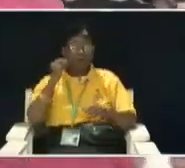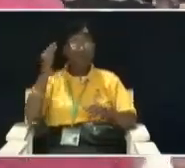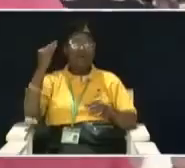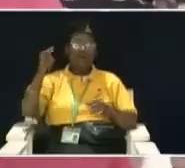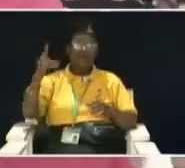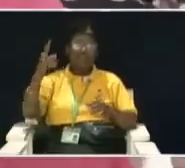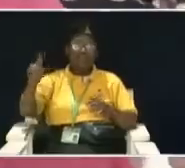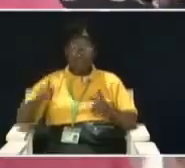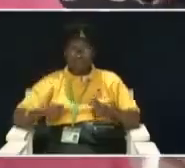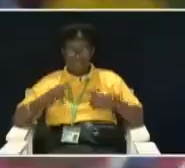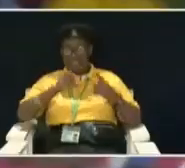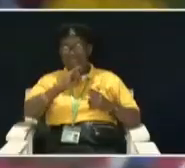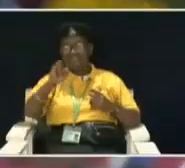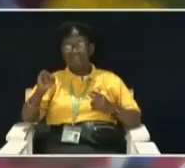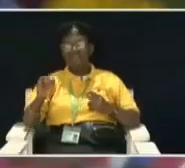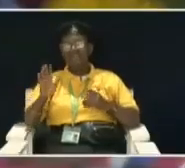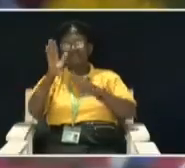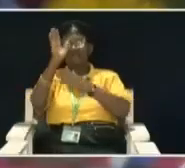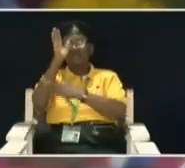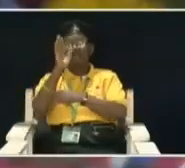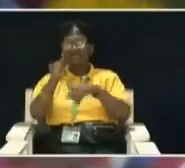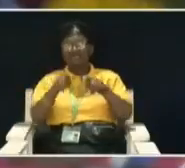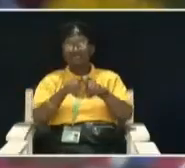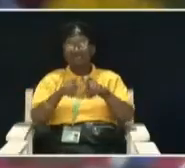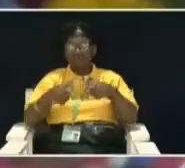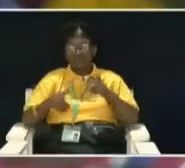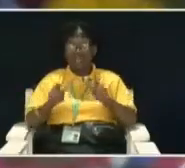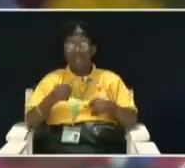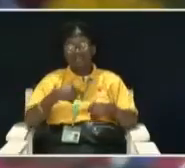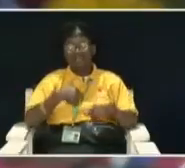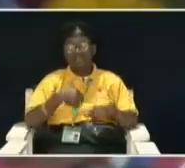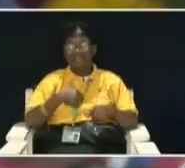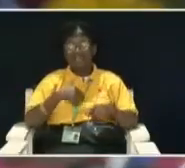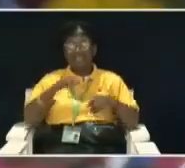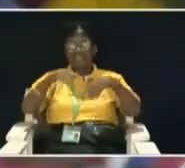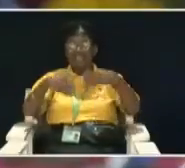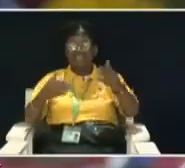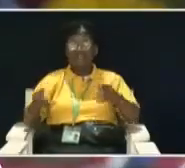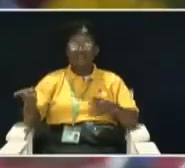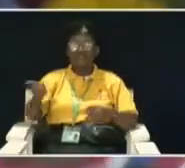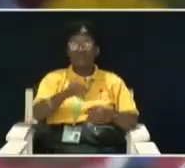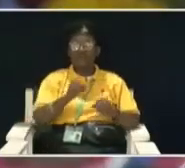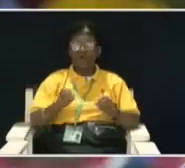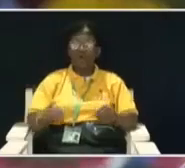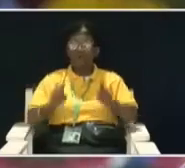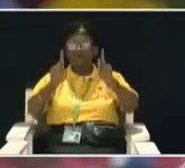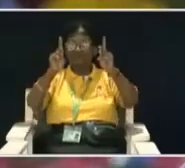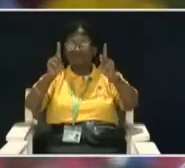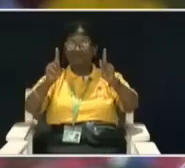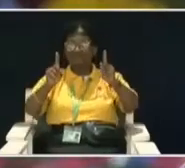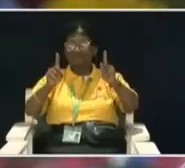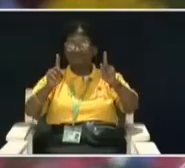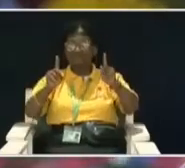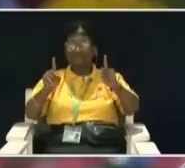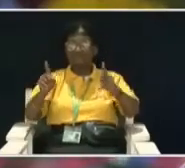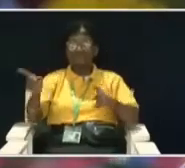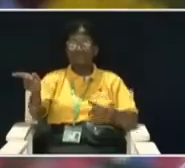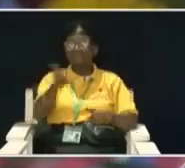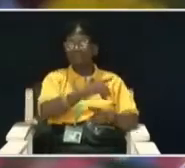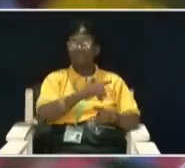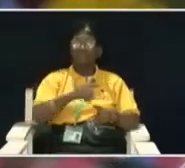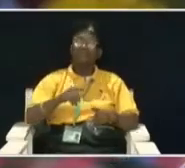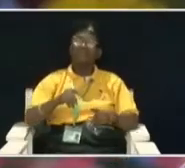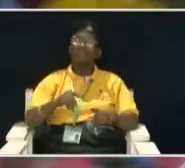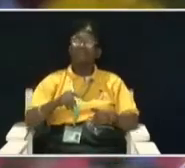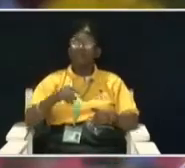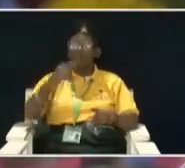So let me give you an opportunity, those of you who are parents and those of you who are children who are old enough to understand what I'm